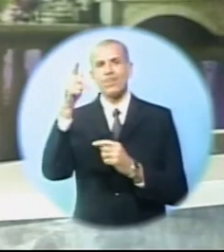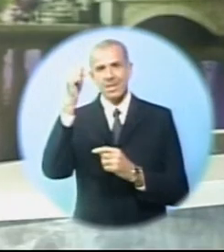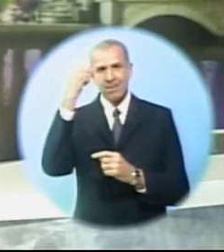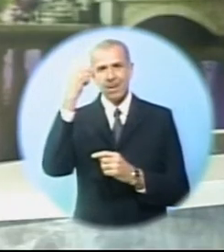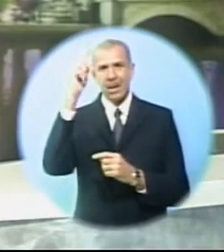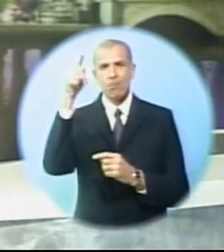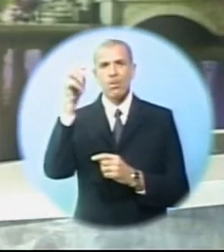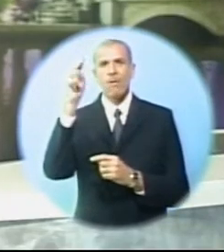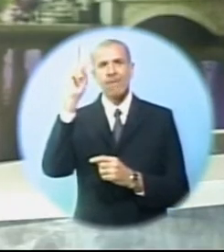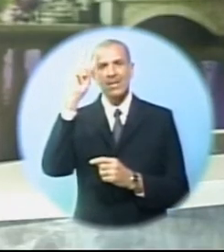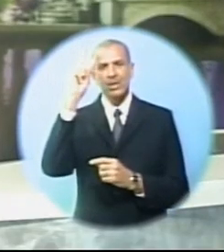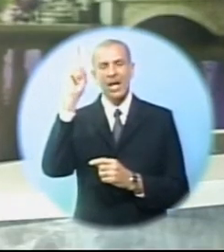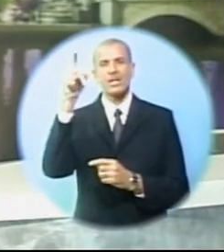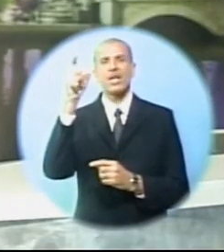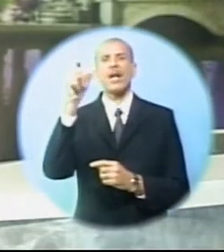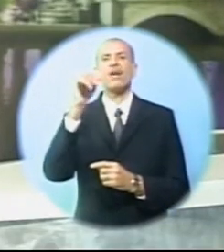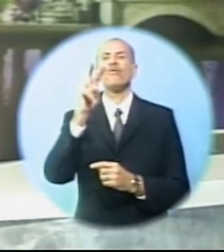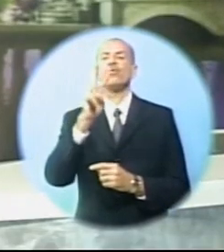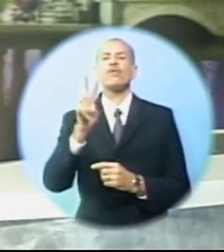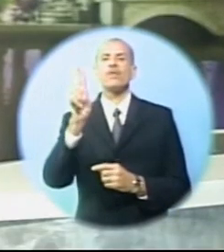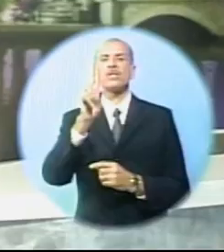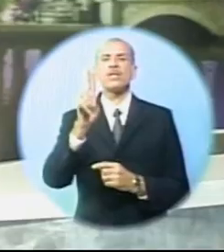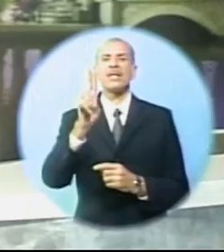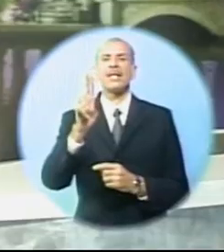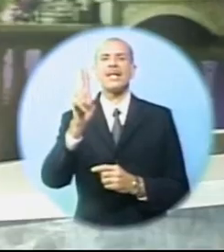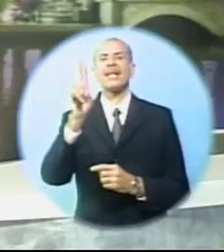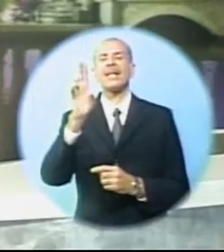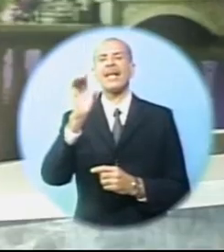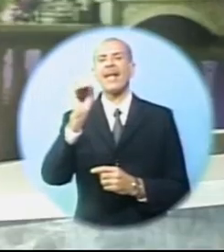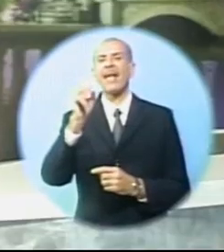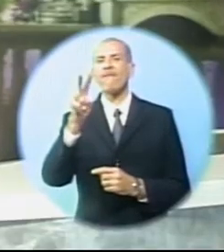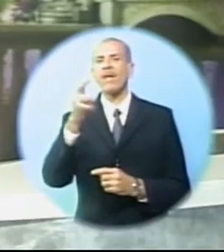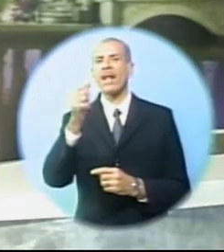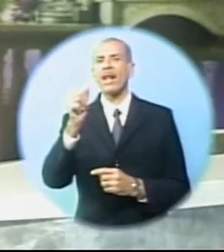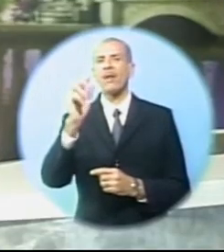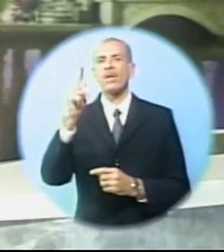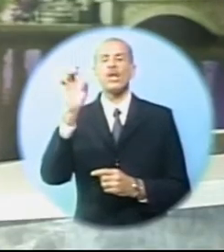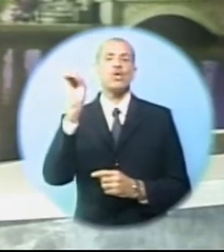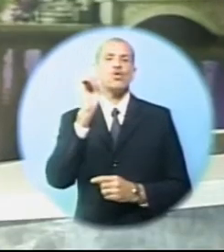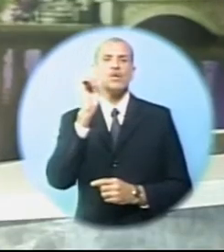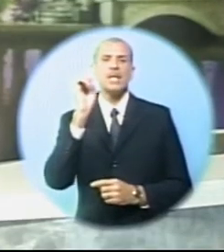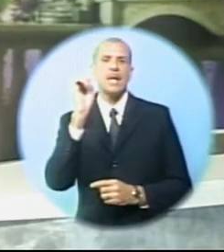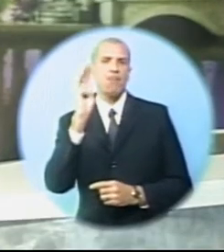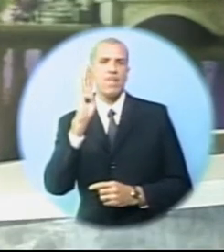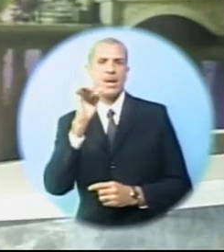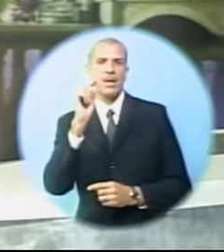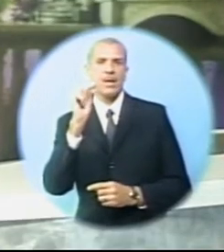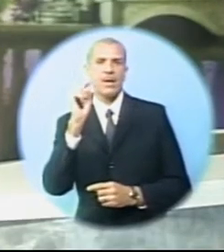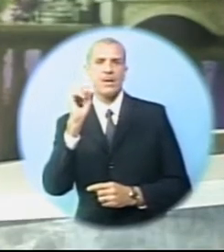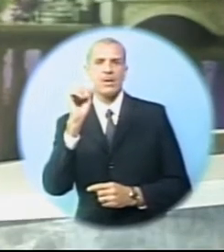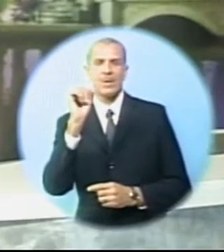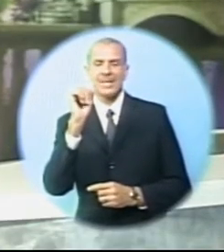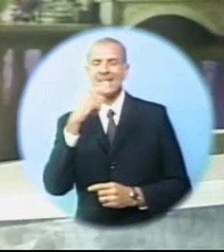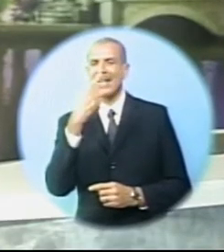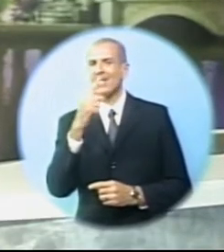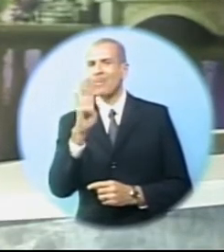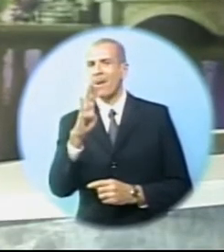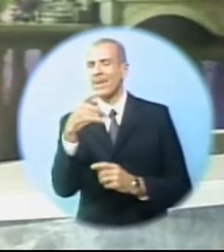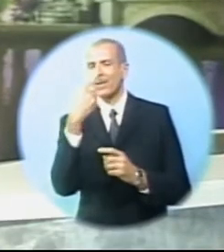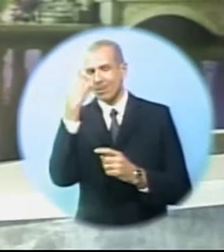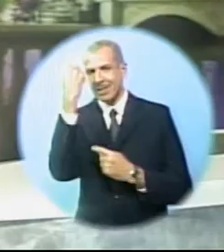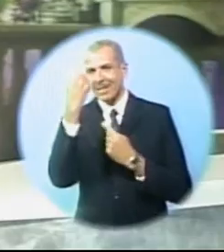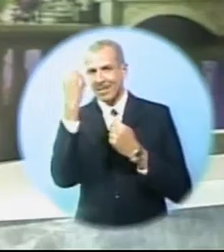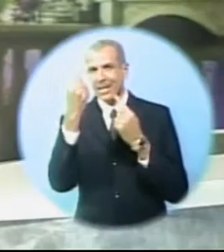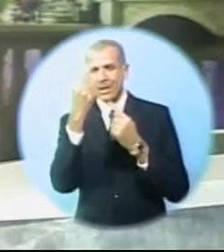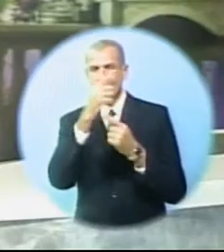Vice Chancellor of the University of the West Indies, Cave Hill, Professor Eudine Barreto. She's telling Barbadians who may be